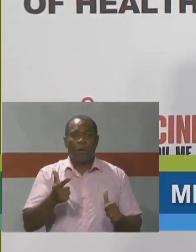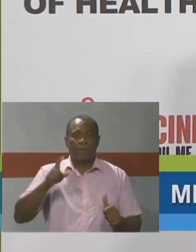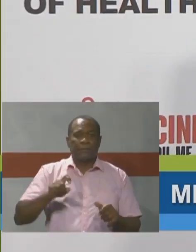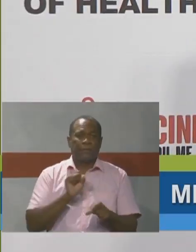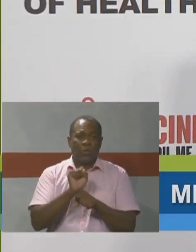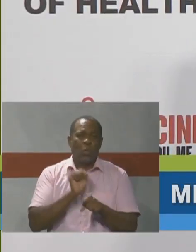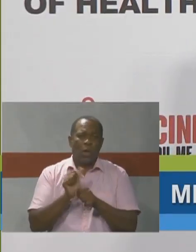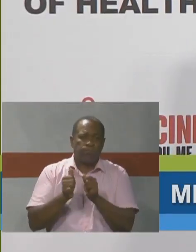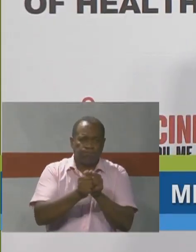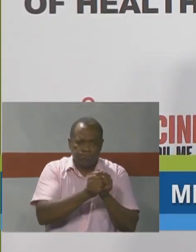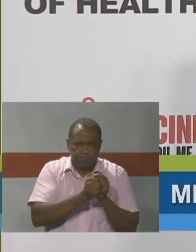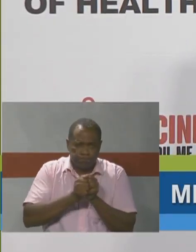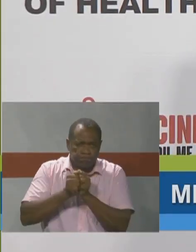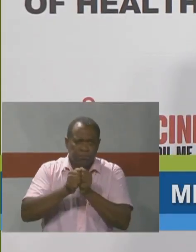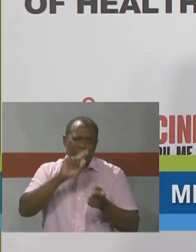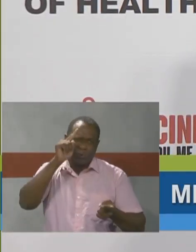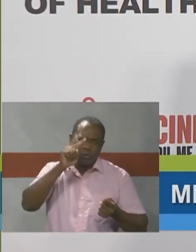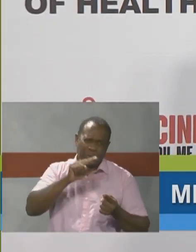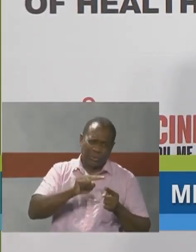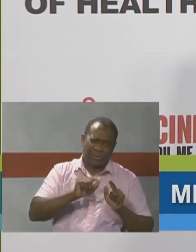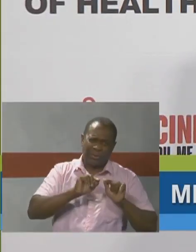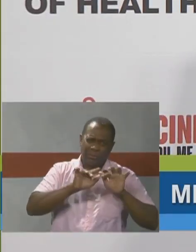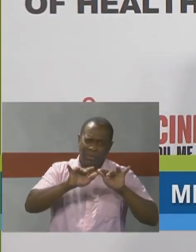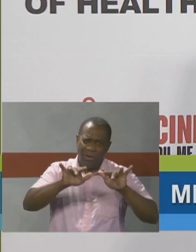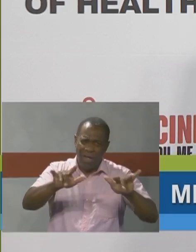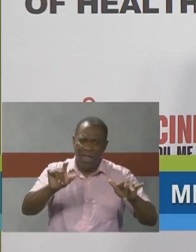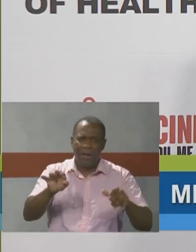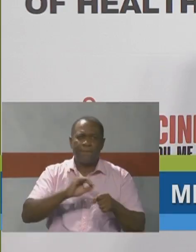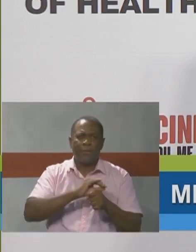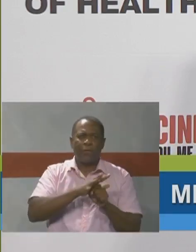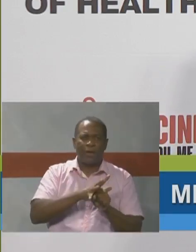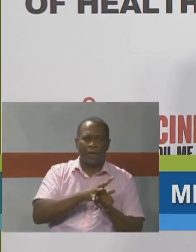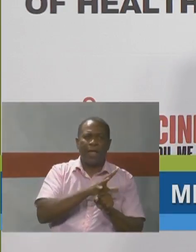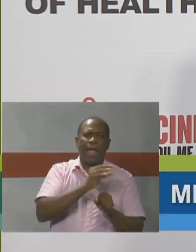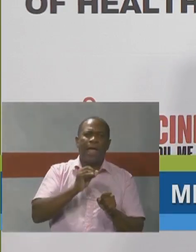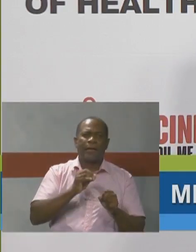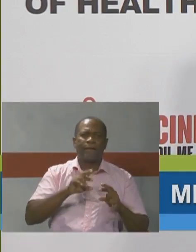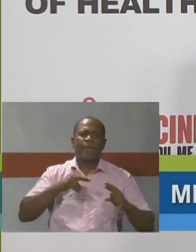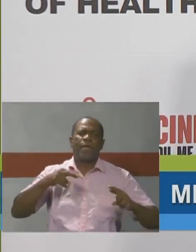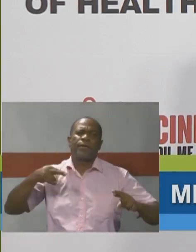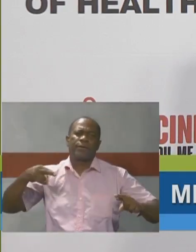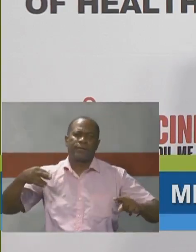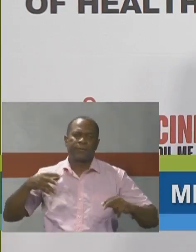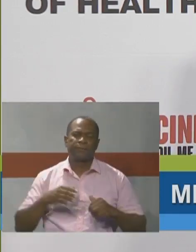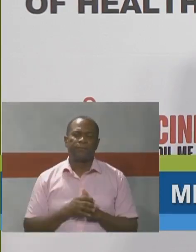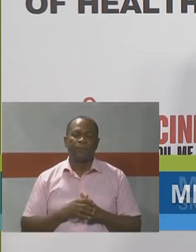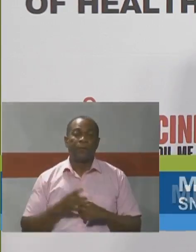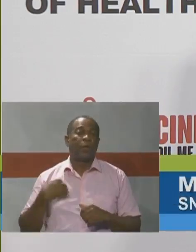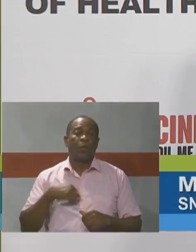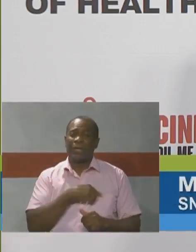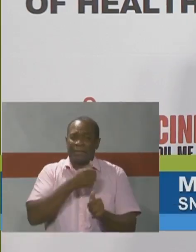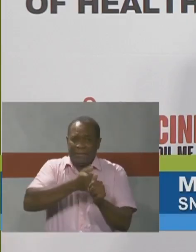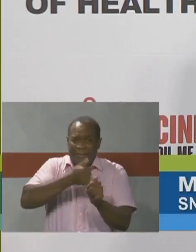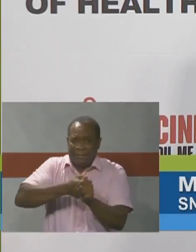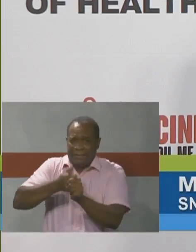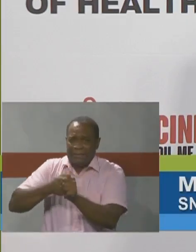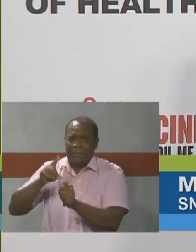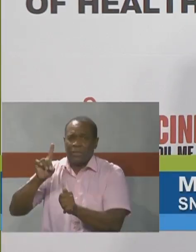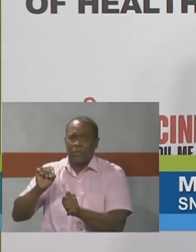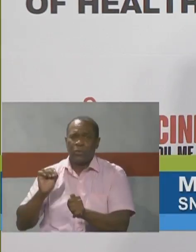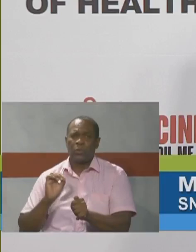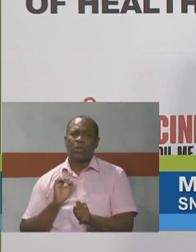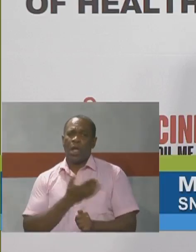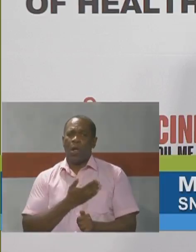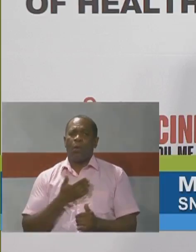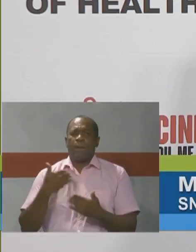the spread of COVID-19 and its variants. We can all do our part by making the responsible decision to follow